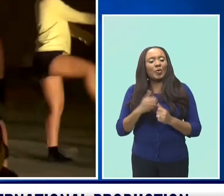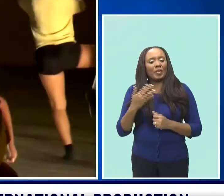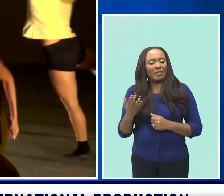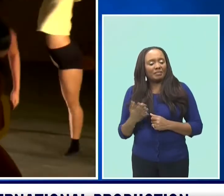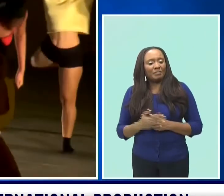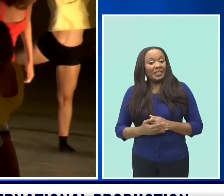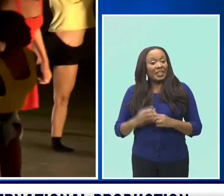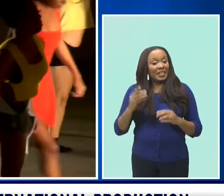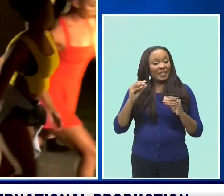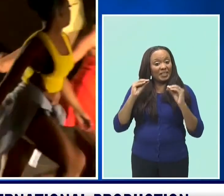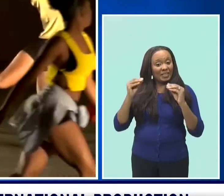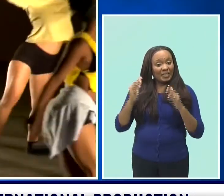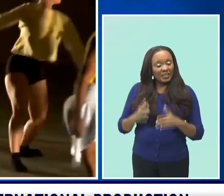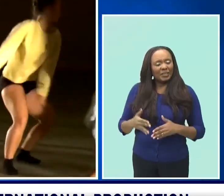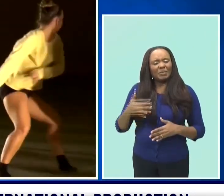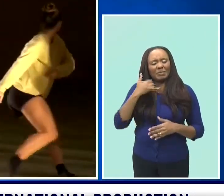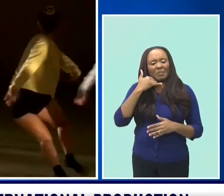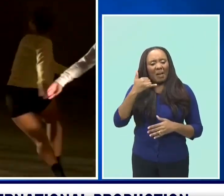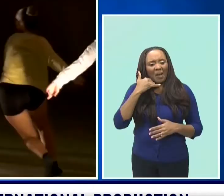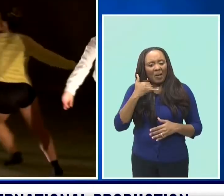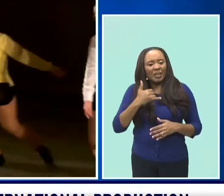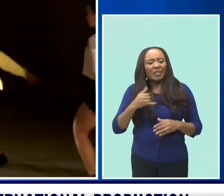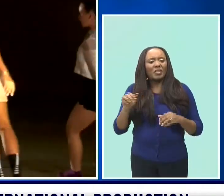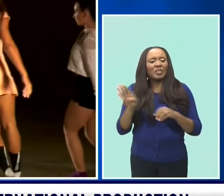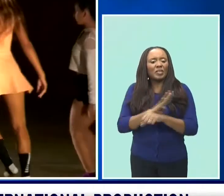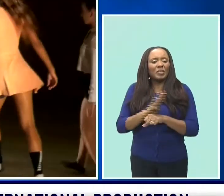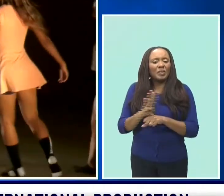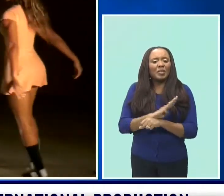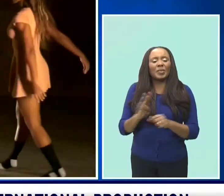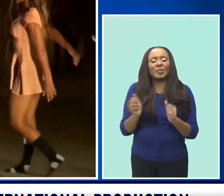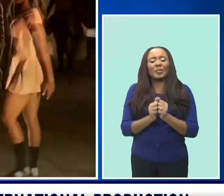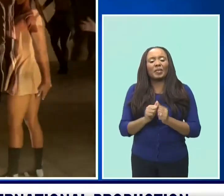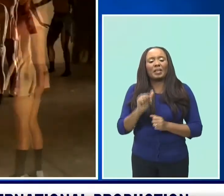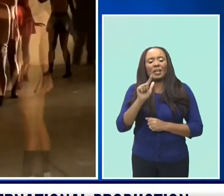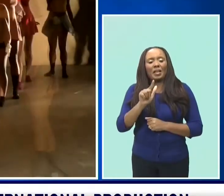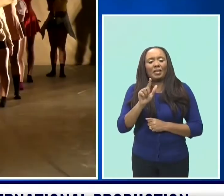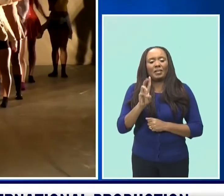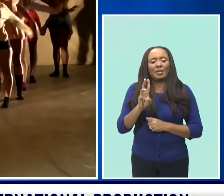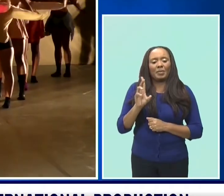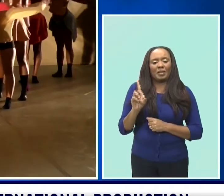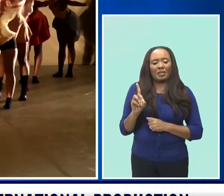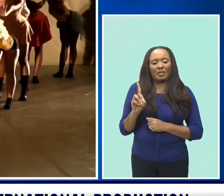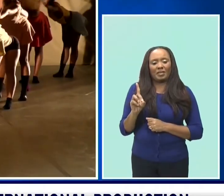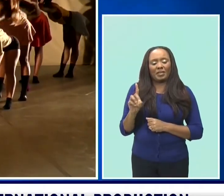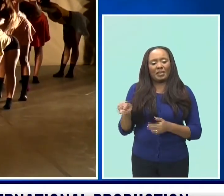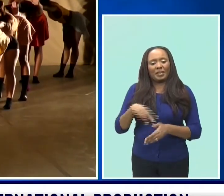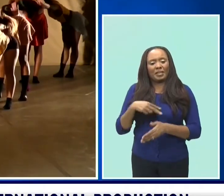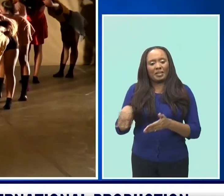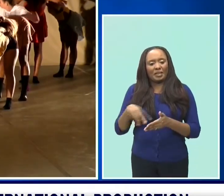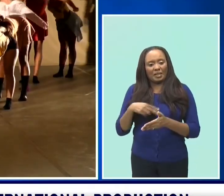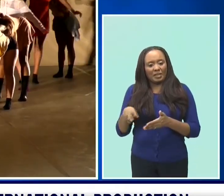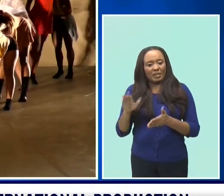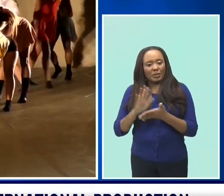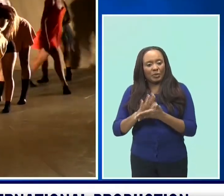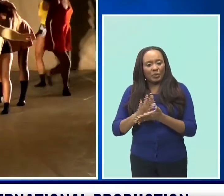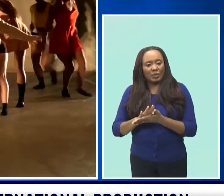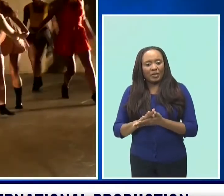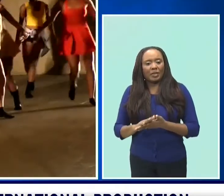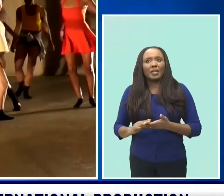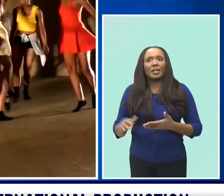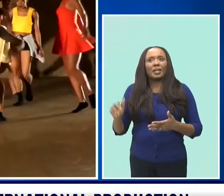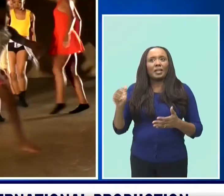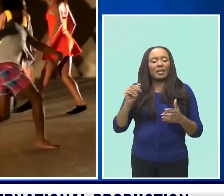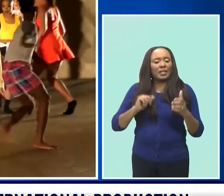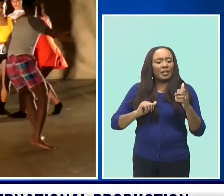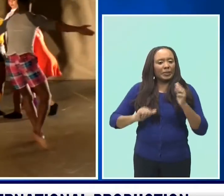and teacher over the telephone while he was busy assisting in class at the Louise Woodvine Dance Academy. Incidentally, he performed